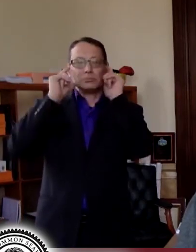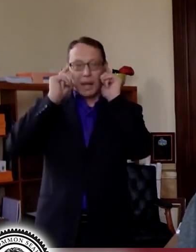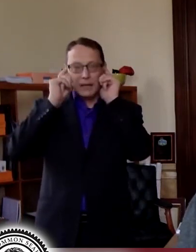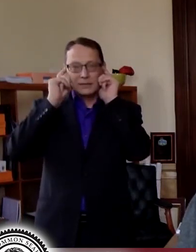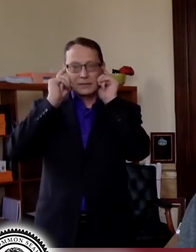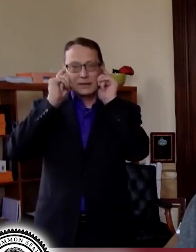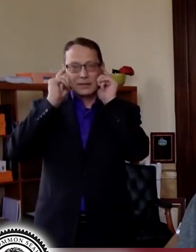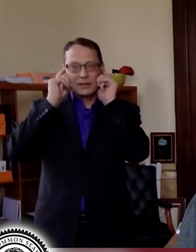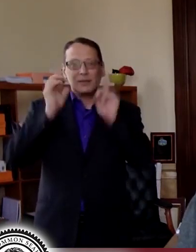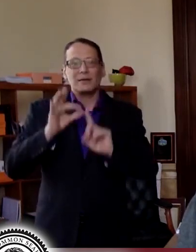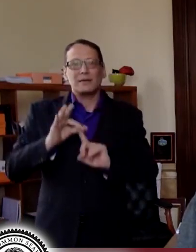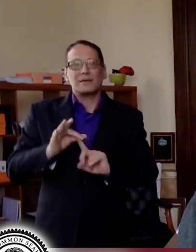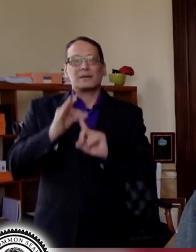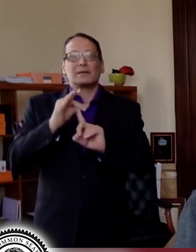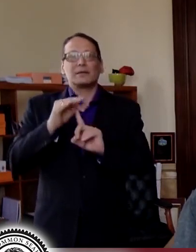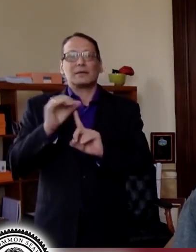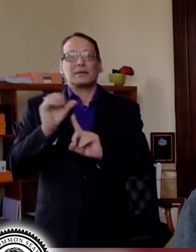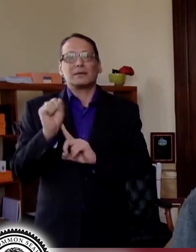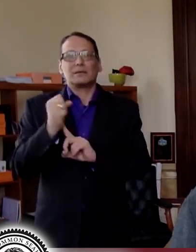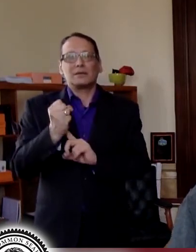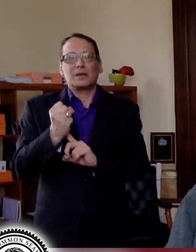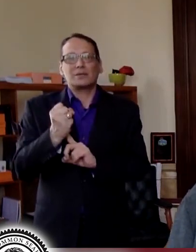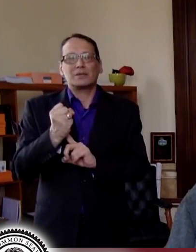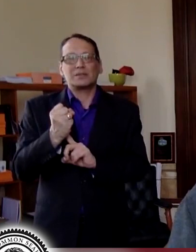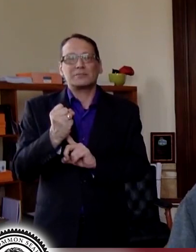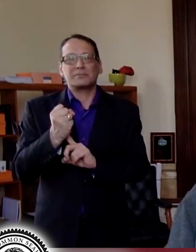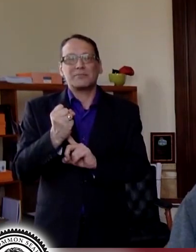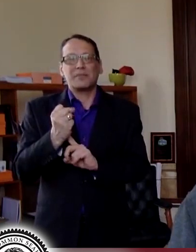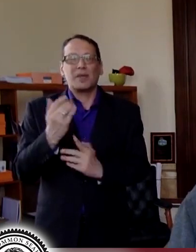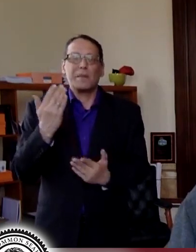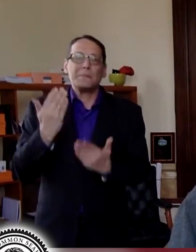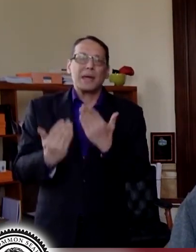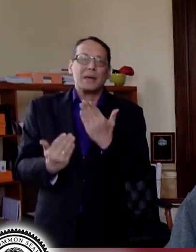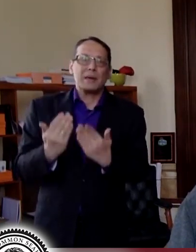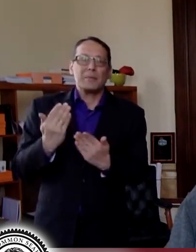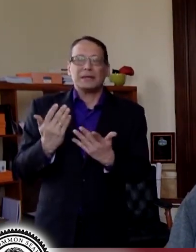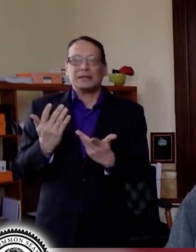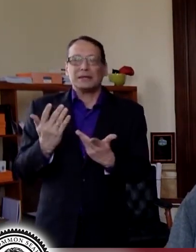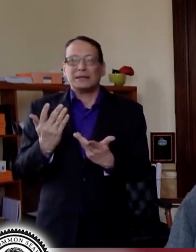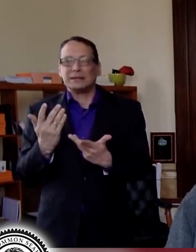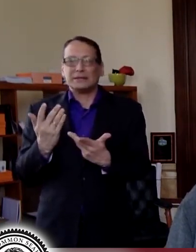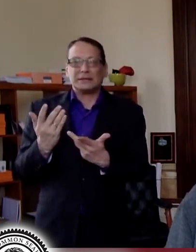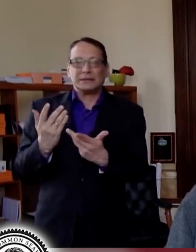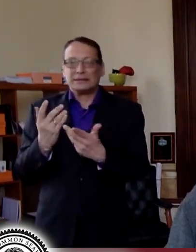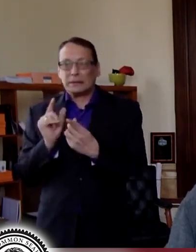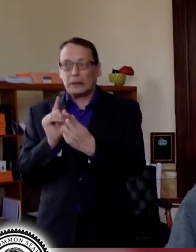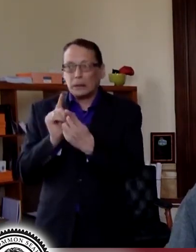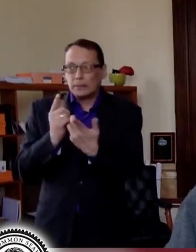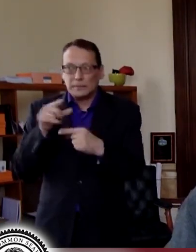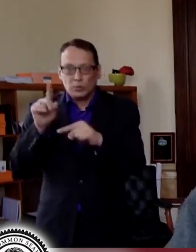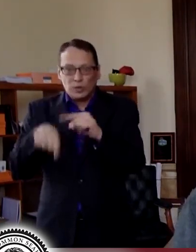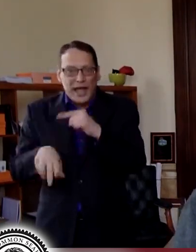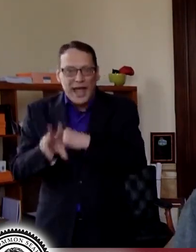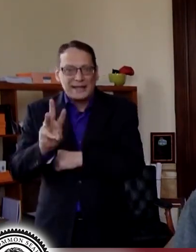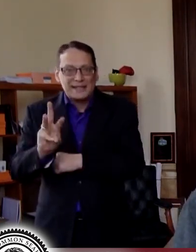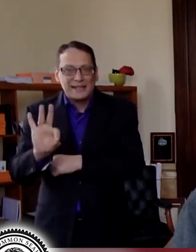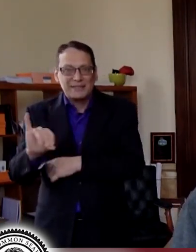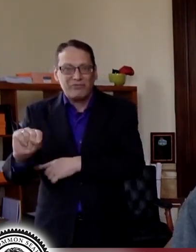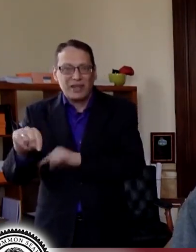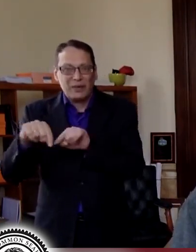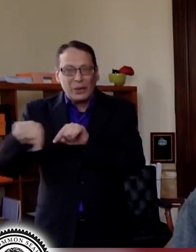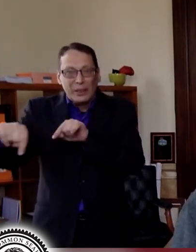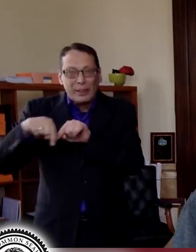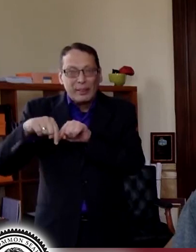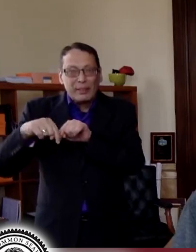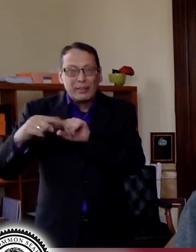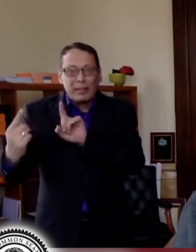particularly if you're in a situation where you might encounter someone and not be 6 feet apart, you really should wear a